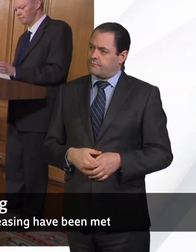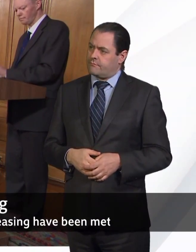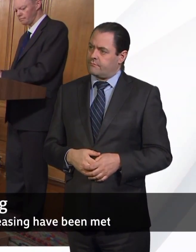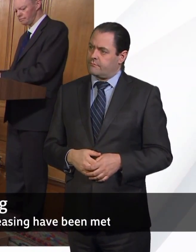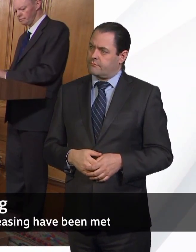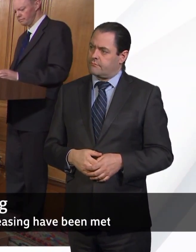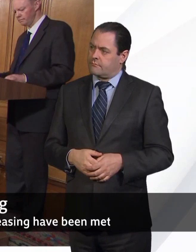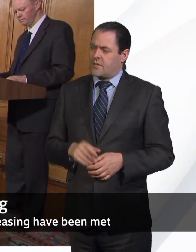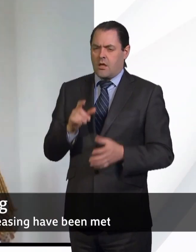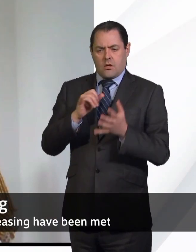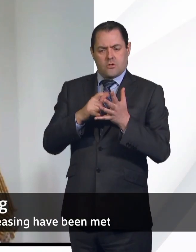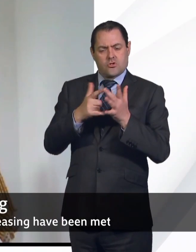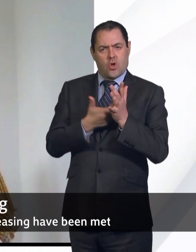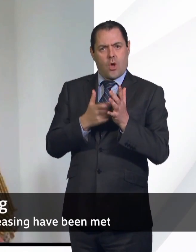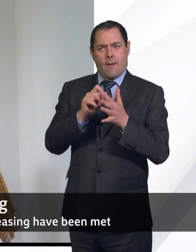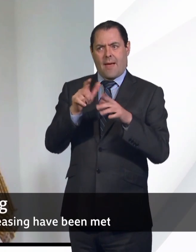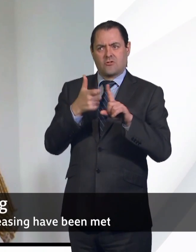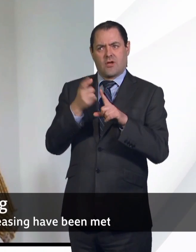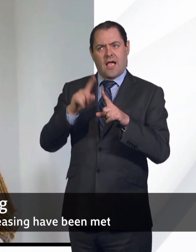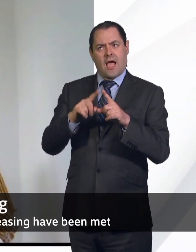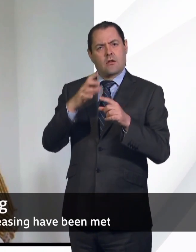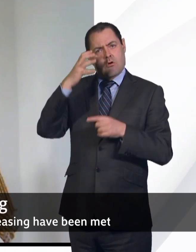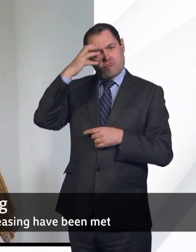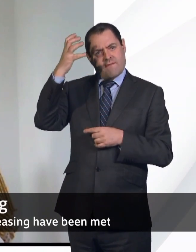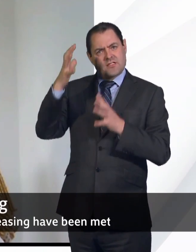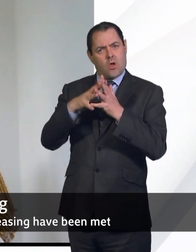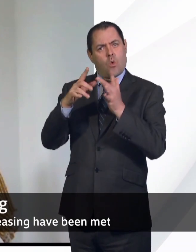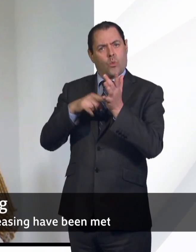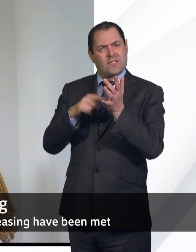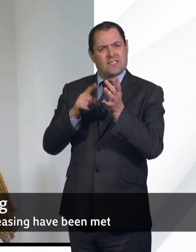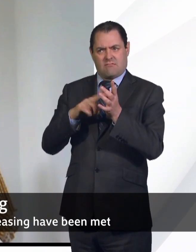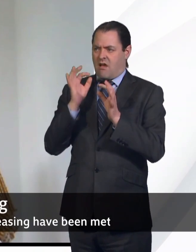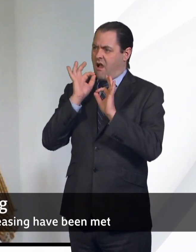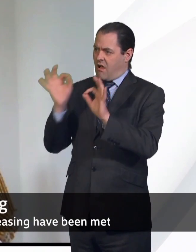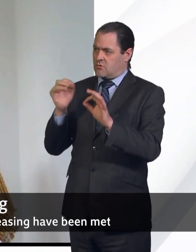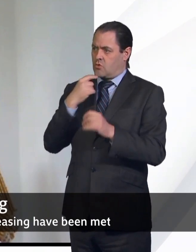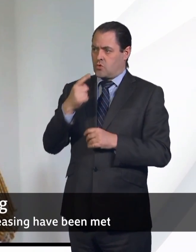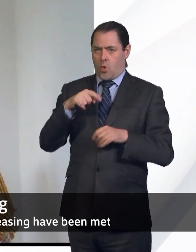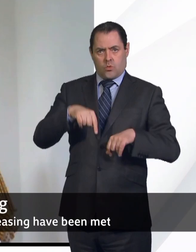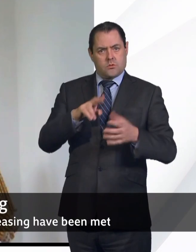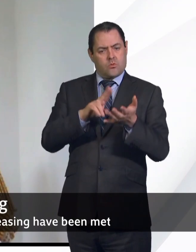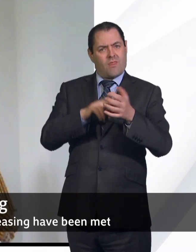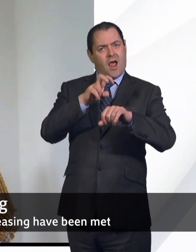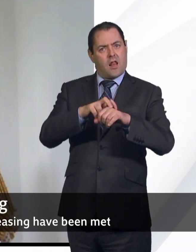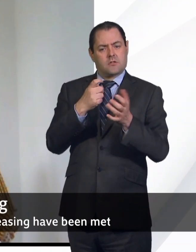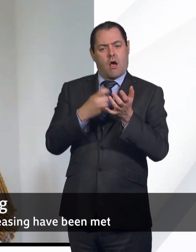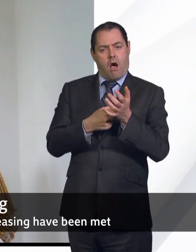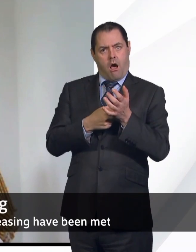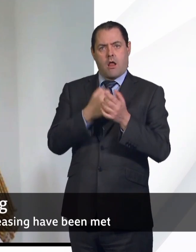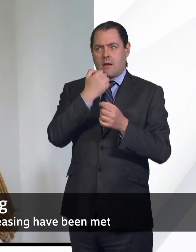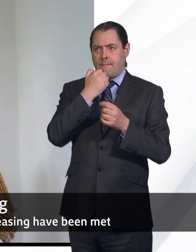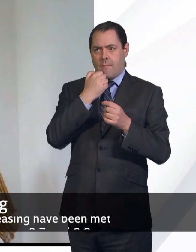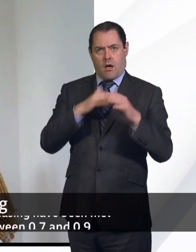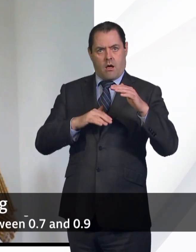Can I ask Sir Patrick and Professor Whitty, first of all, we've been told today here in Northern Ireland that the R number has been increasing and it's barely beneath 1